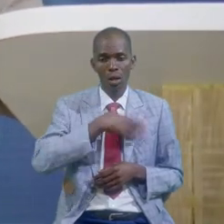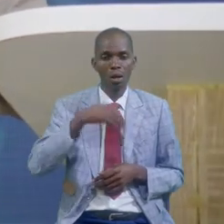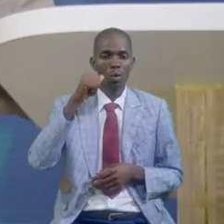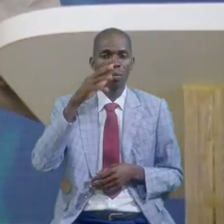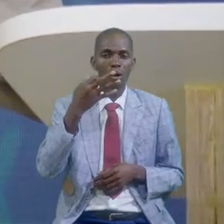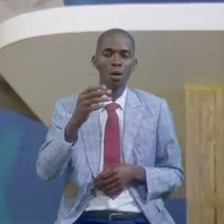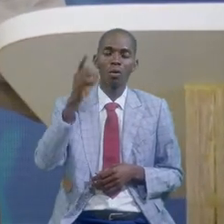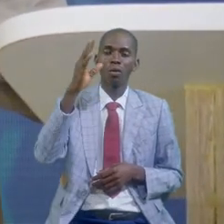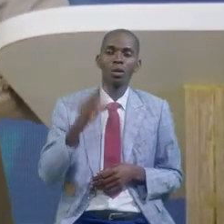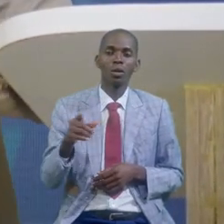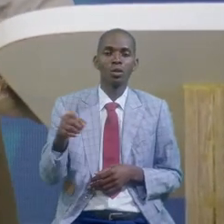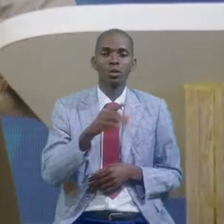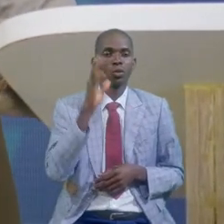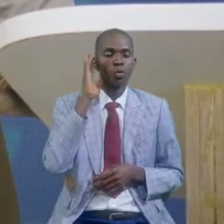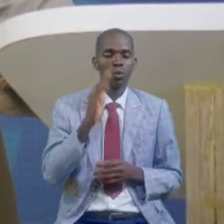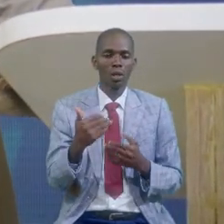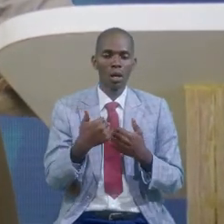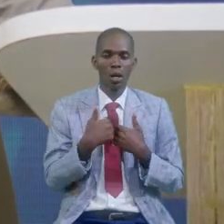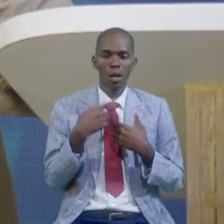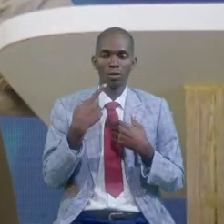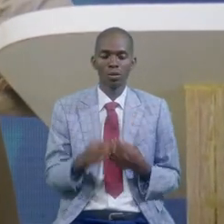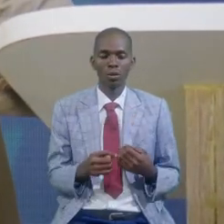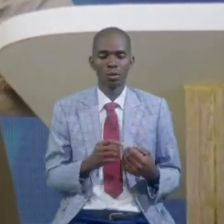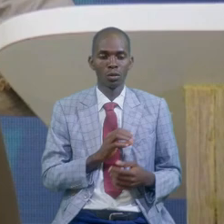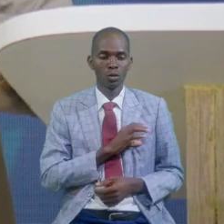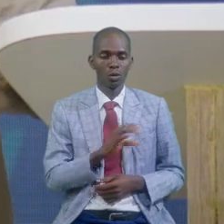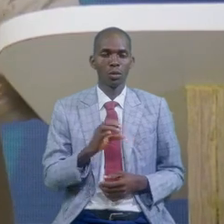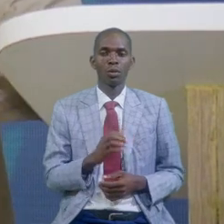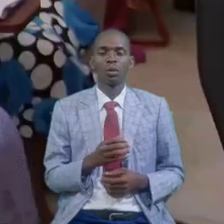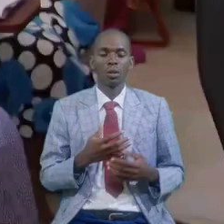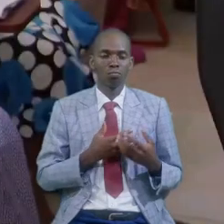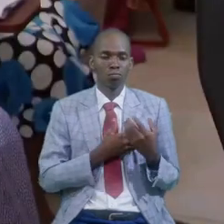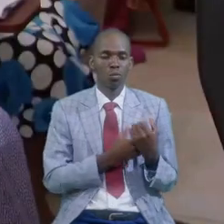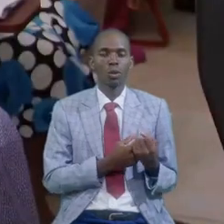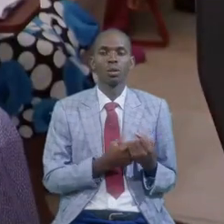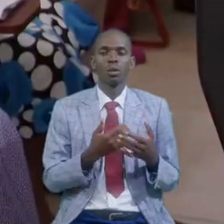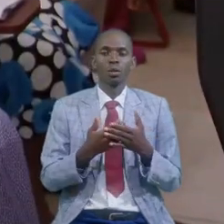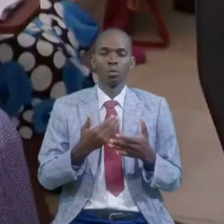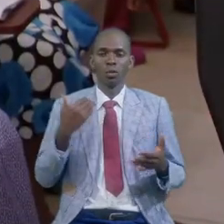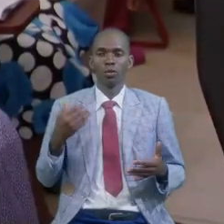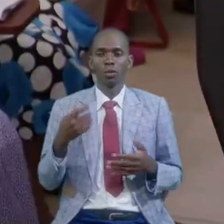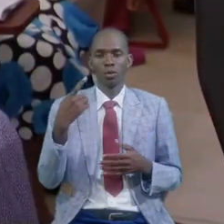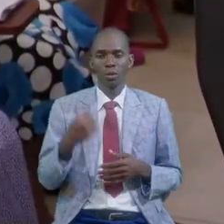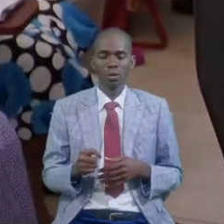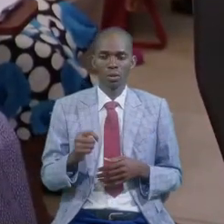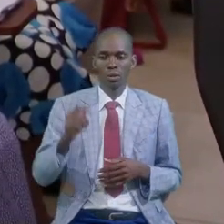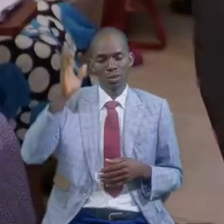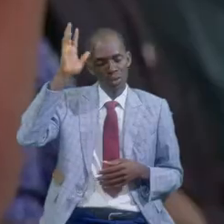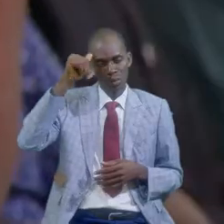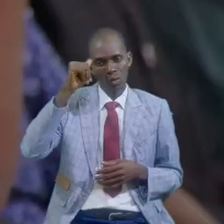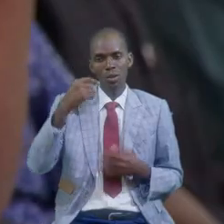you'll have the courage before reprobate Ahab and Jezebel in Jesus'